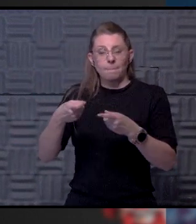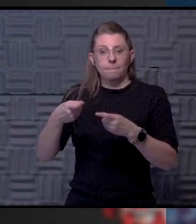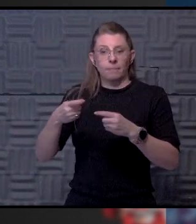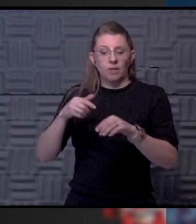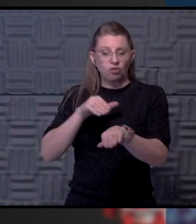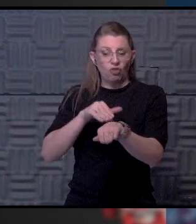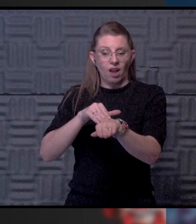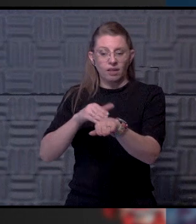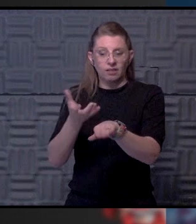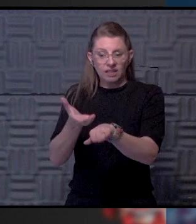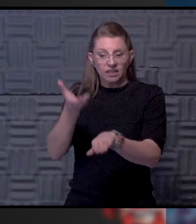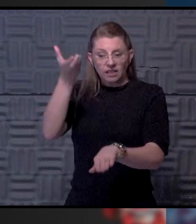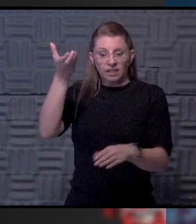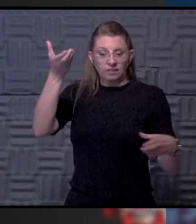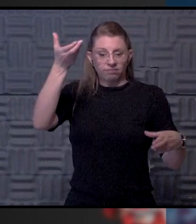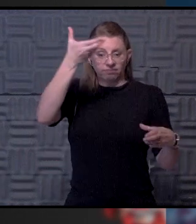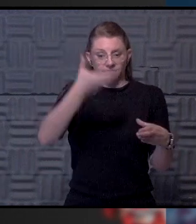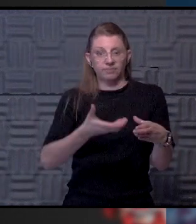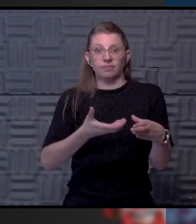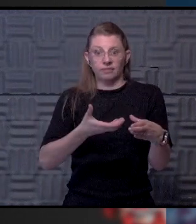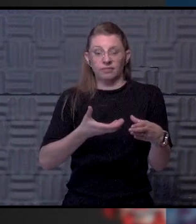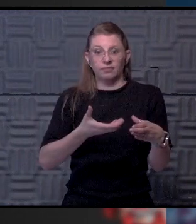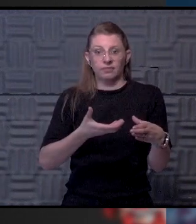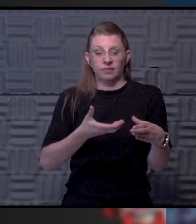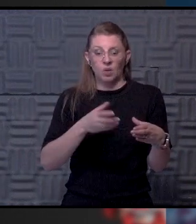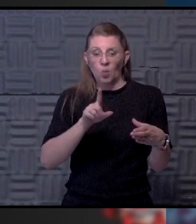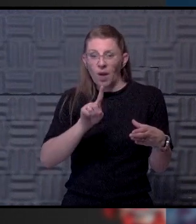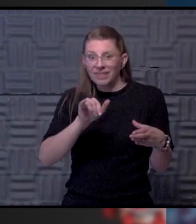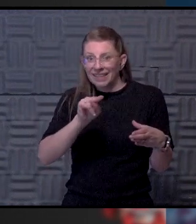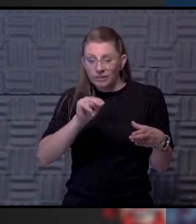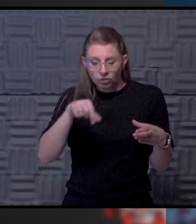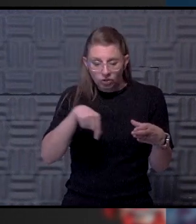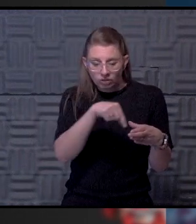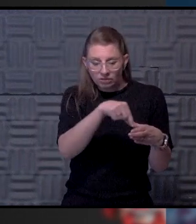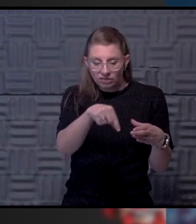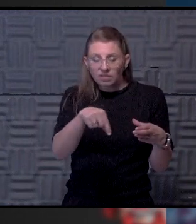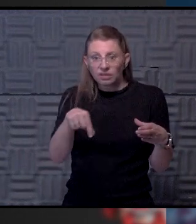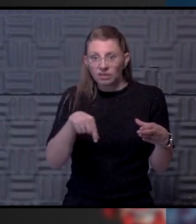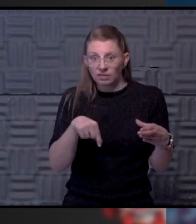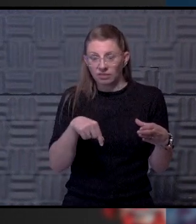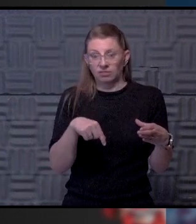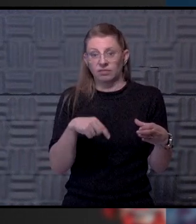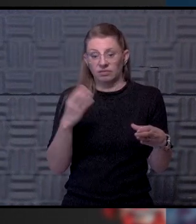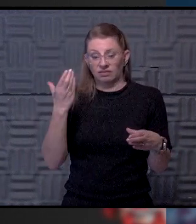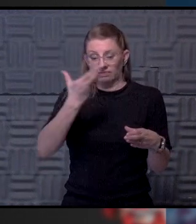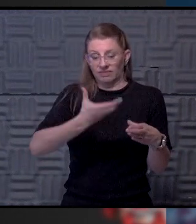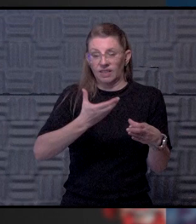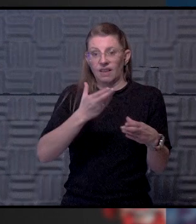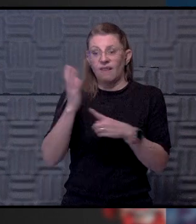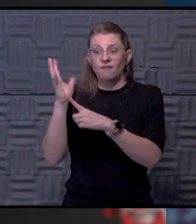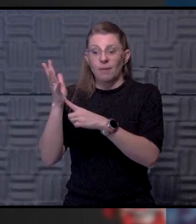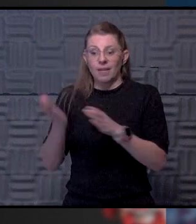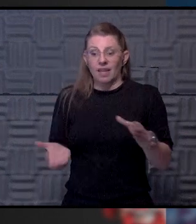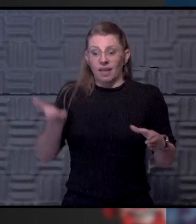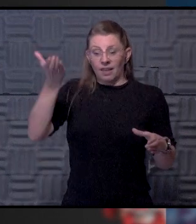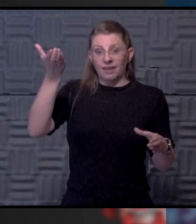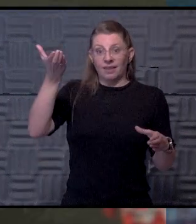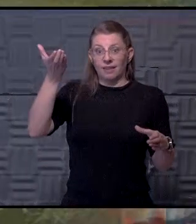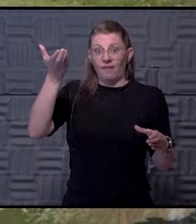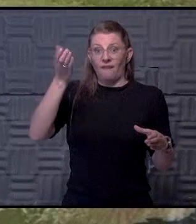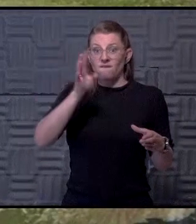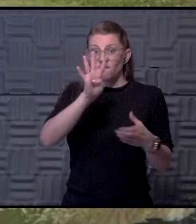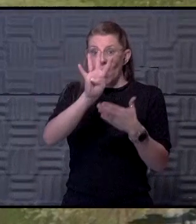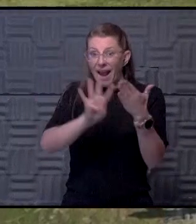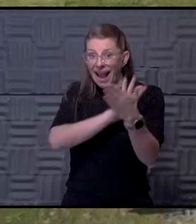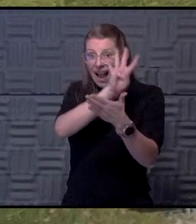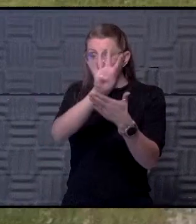truck and carefully put into the pit. We mentioned before it only has an inch around it. It takes about 5 minutes to hoist it into the air and